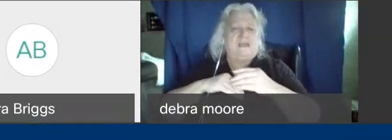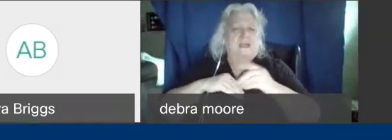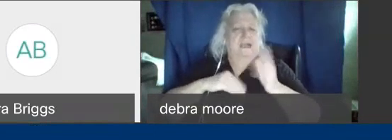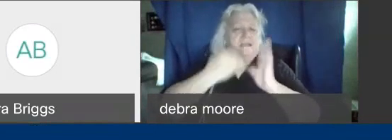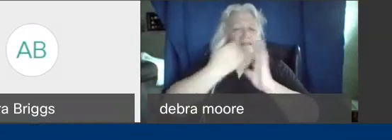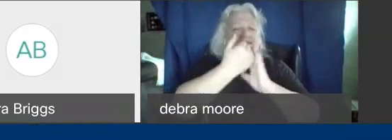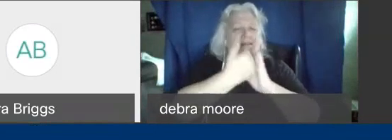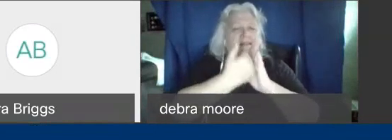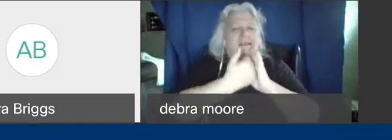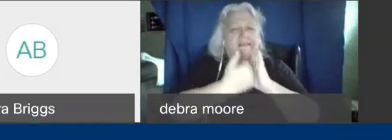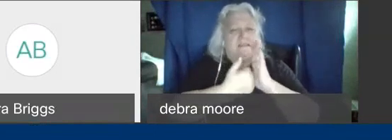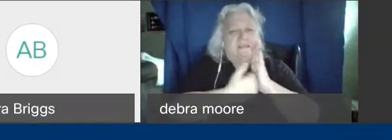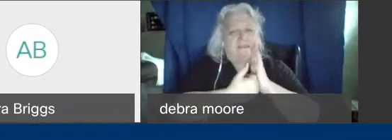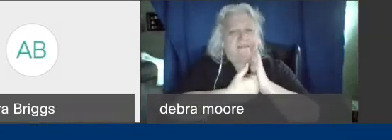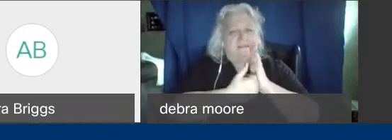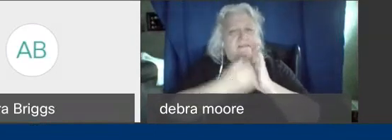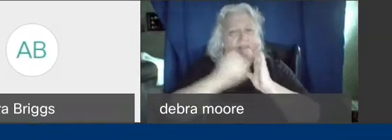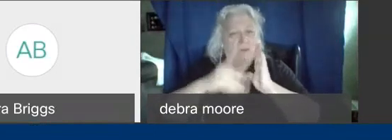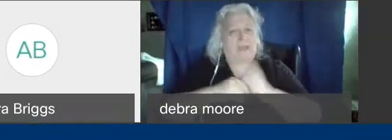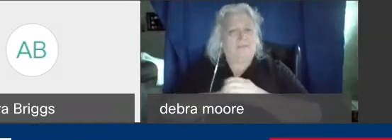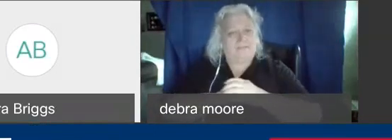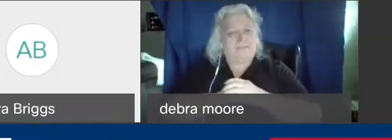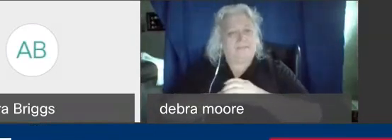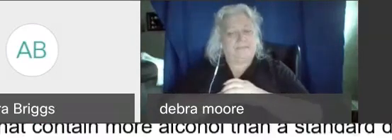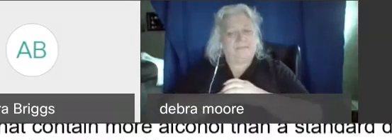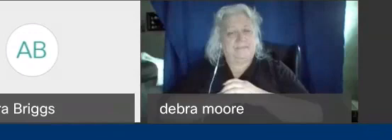using a designated driver while you're drinking.